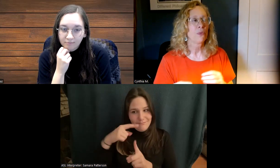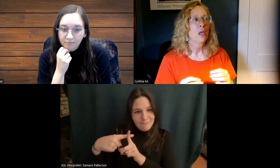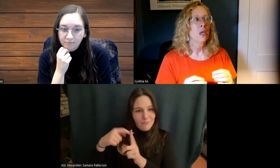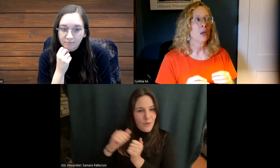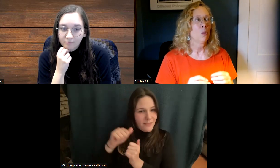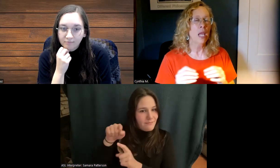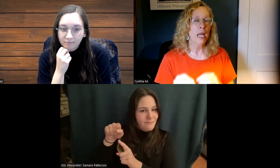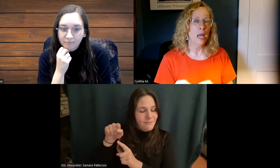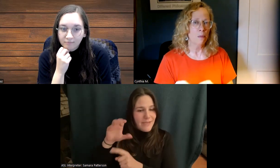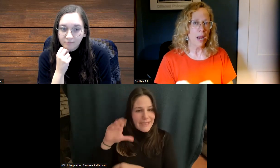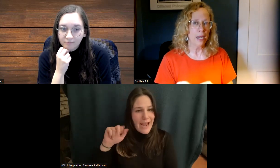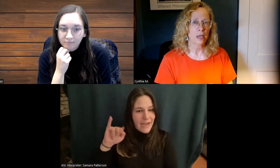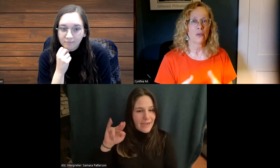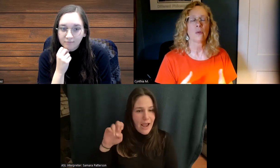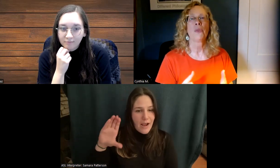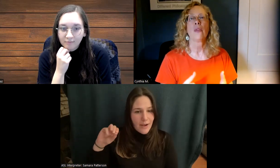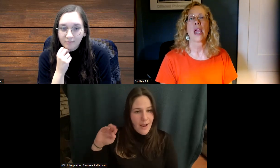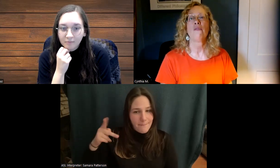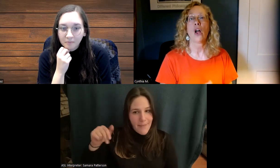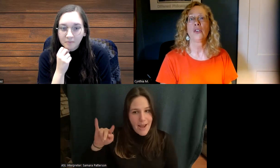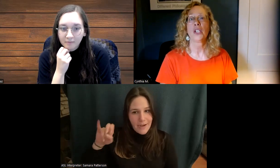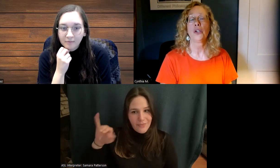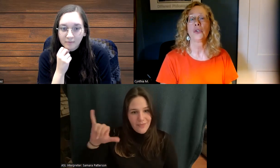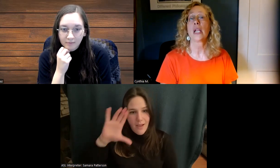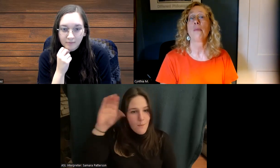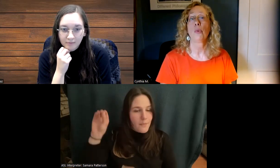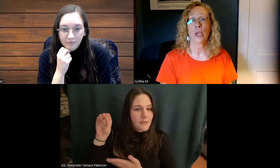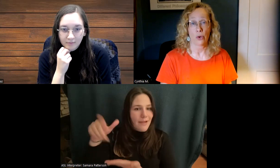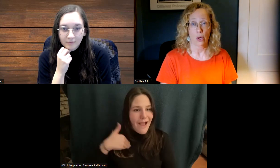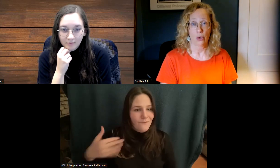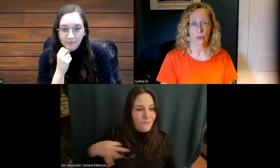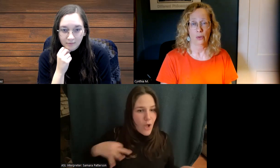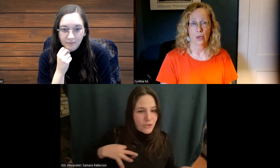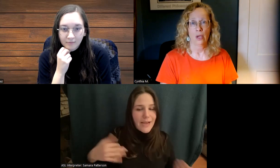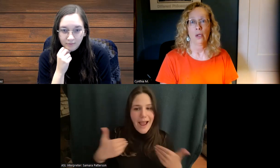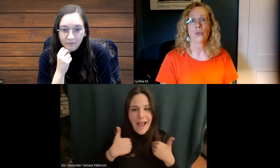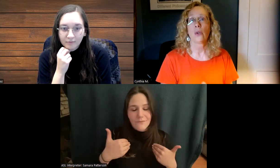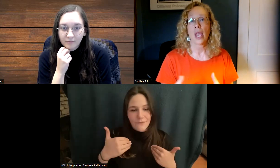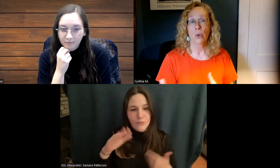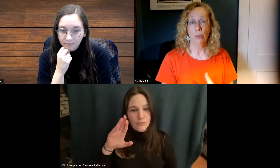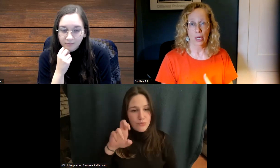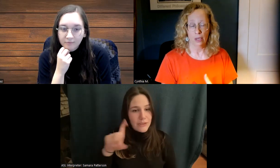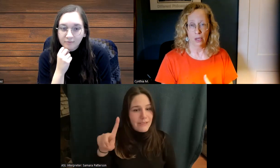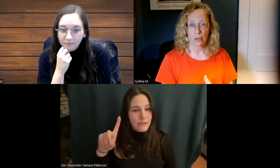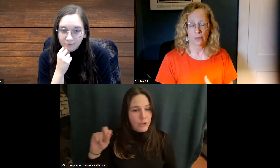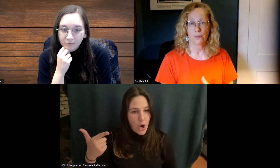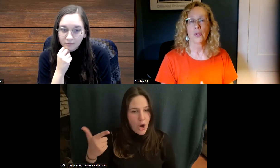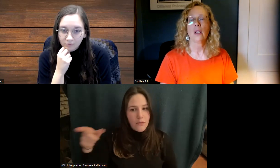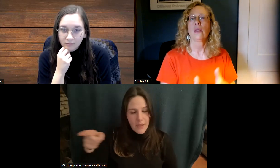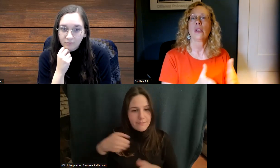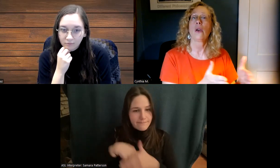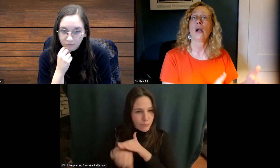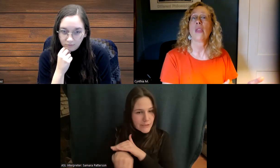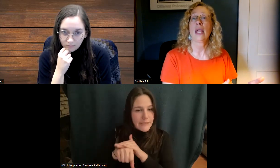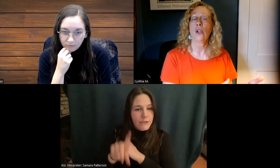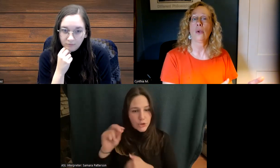companions. With canine companions, they have volunteers that have breeder dogs. So they will breed the dogs.